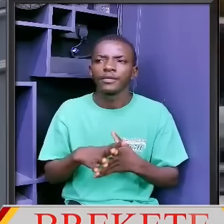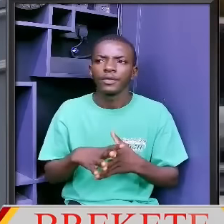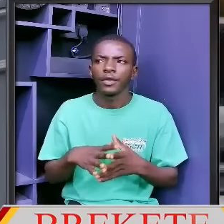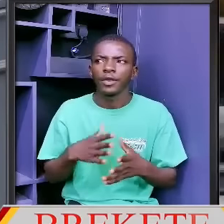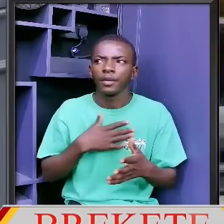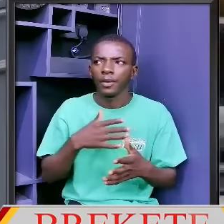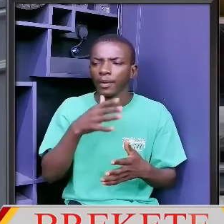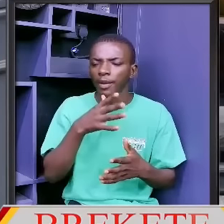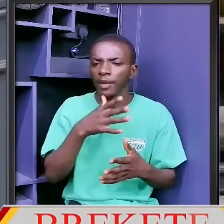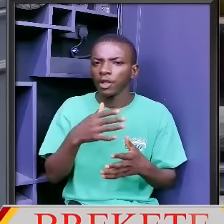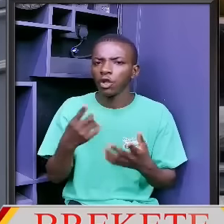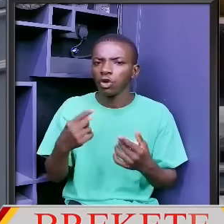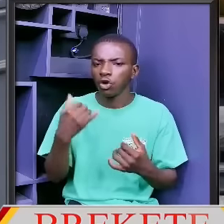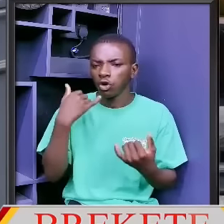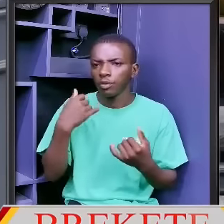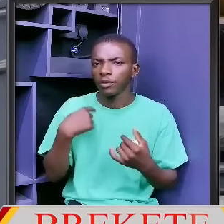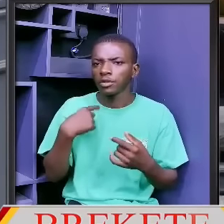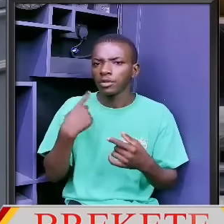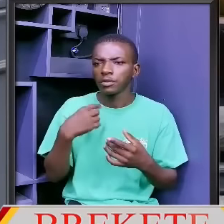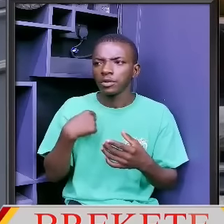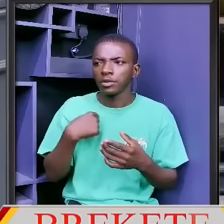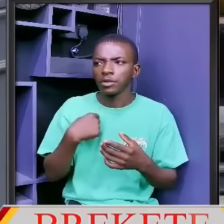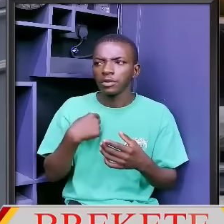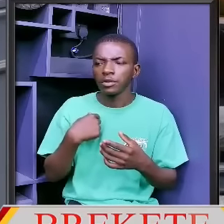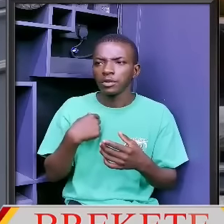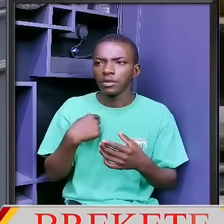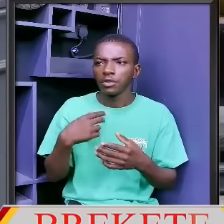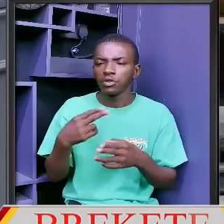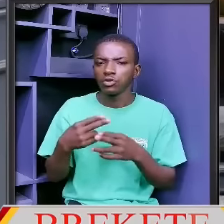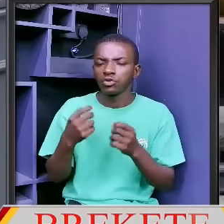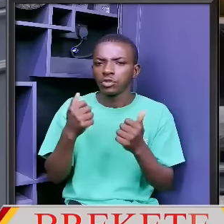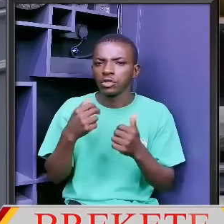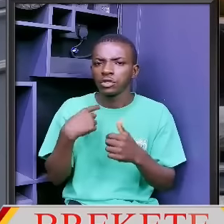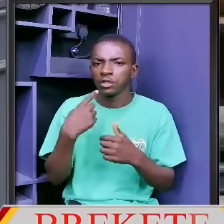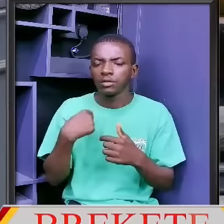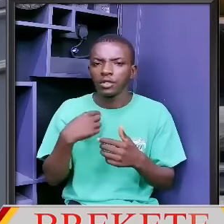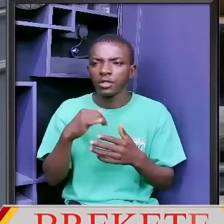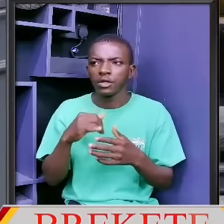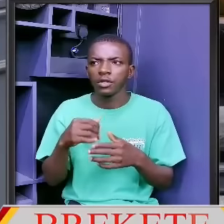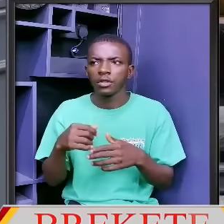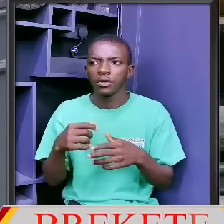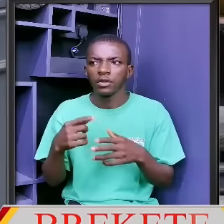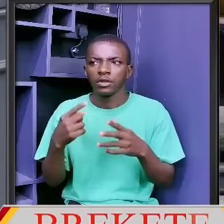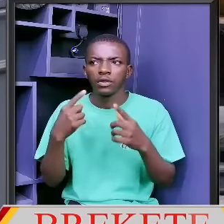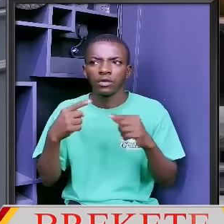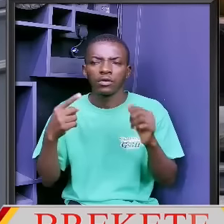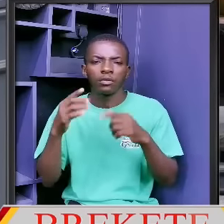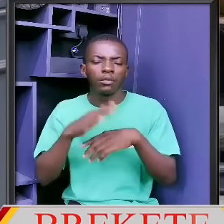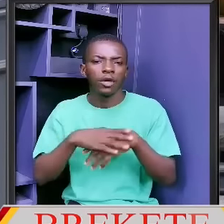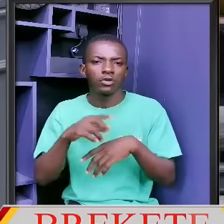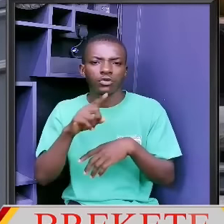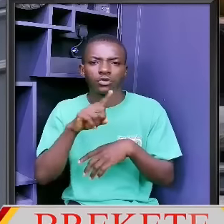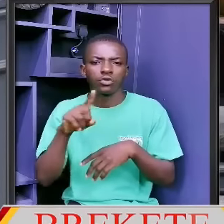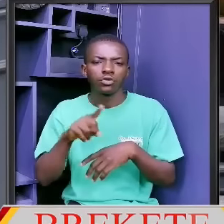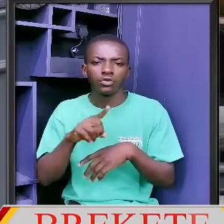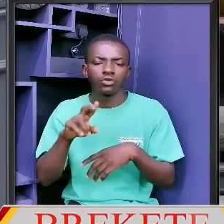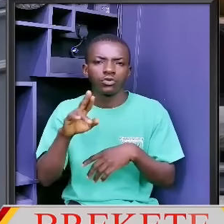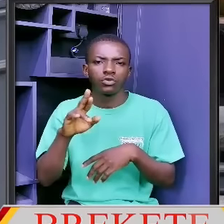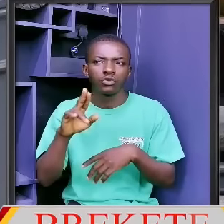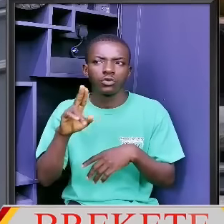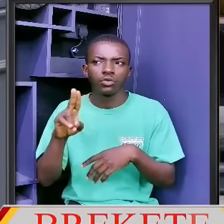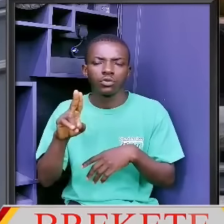mama call me, come tell me. As soon as she tell me, I can't come down to Zuru. And I